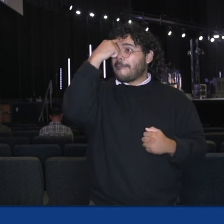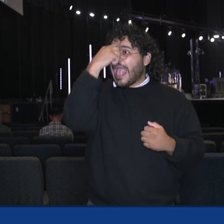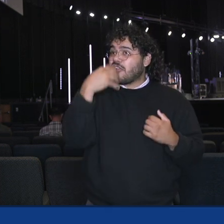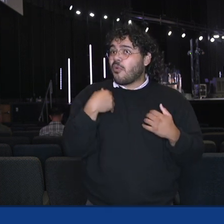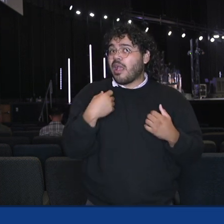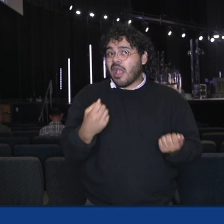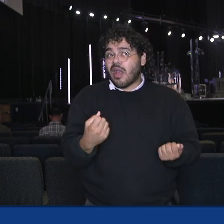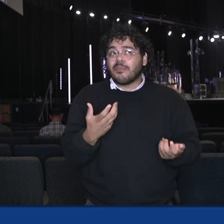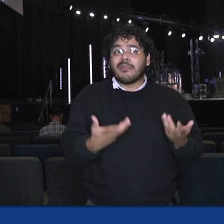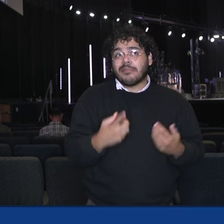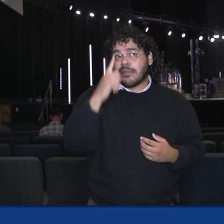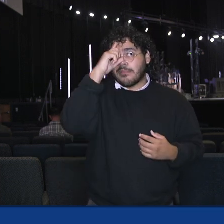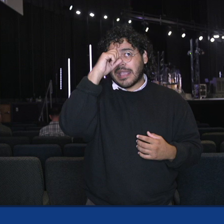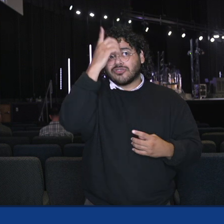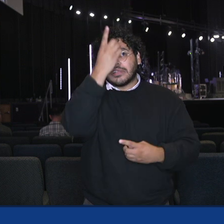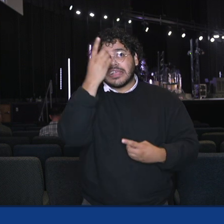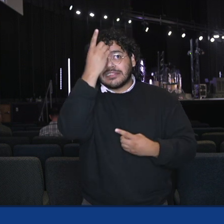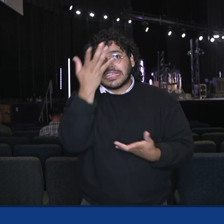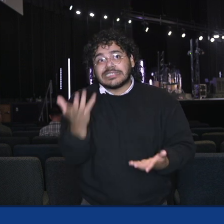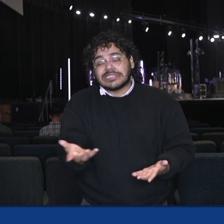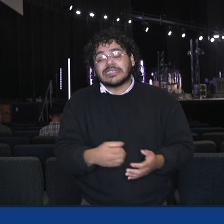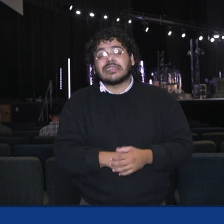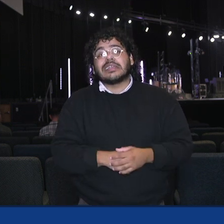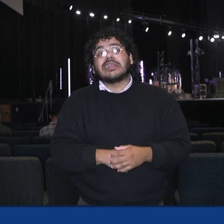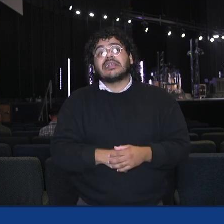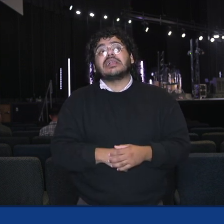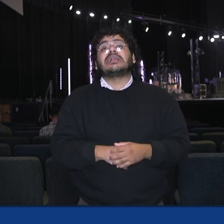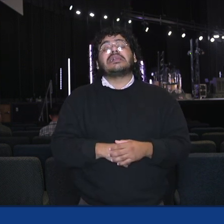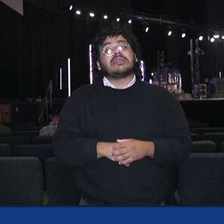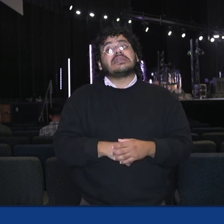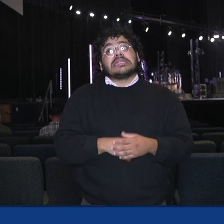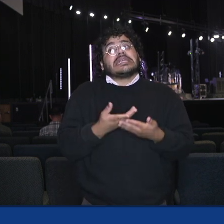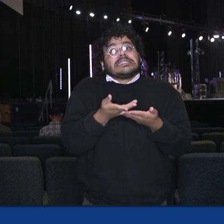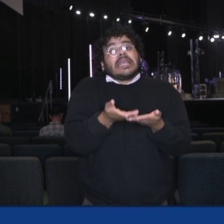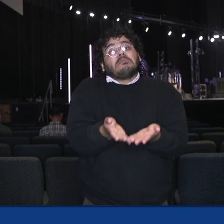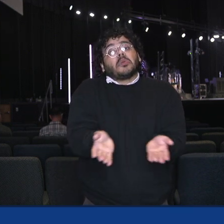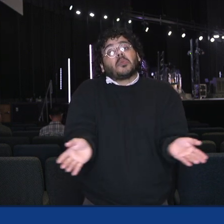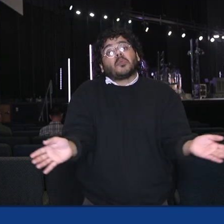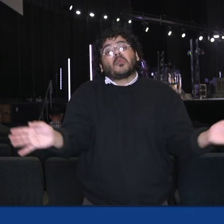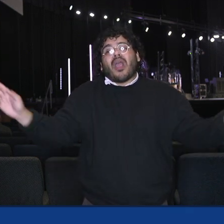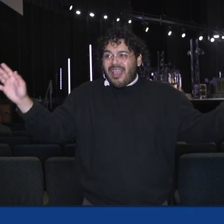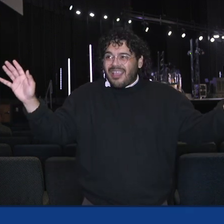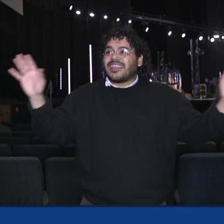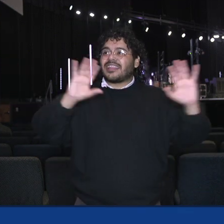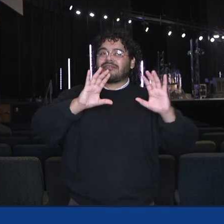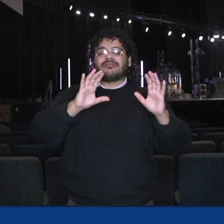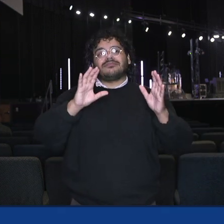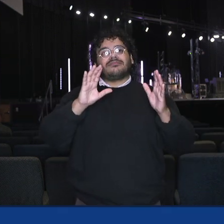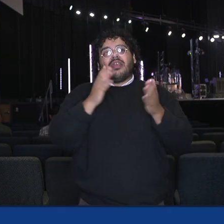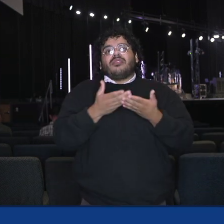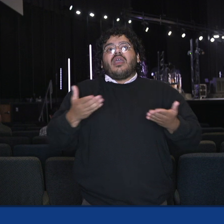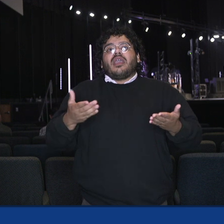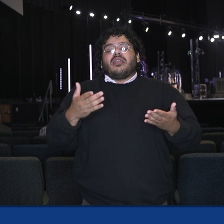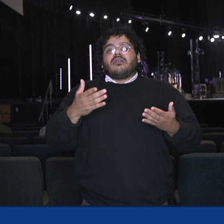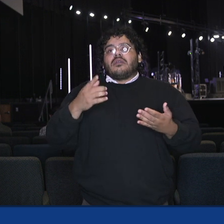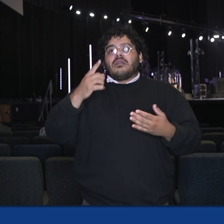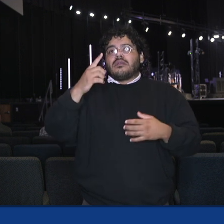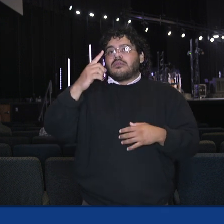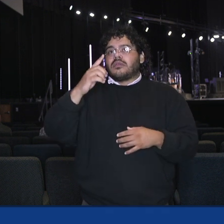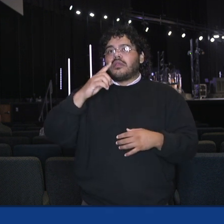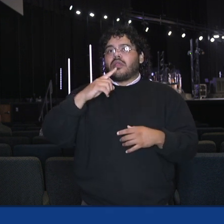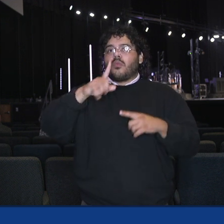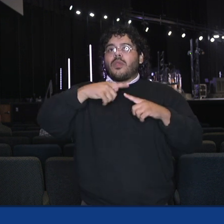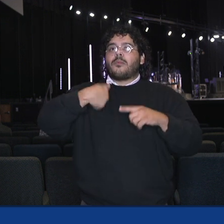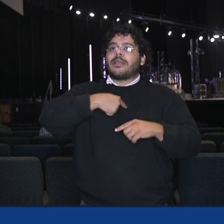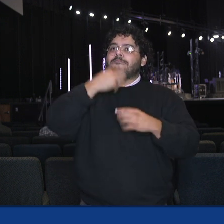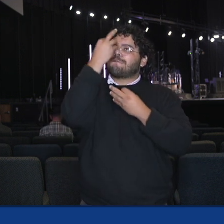health, mental illness perhaps. That is a broad category of what we think about very often when we think about our